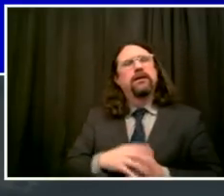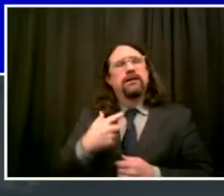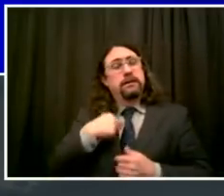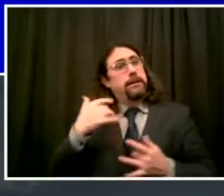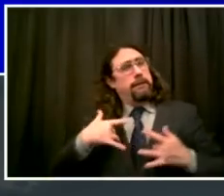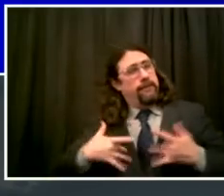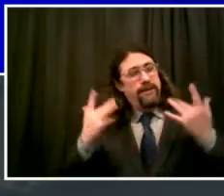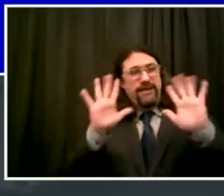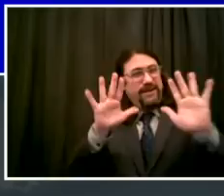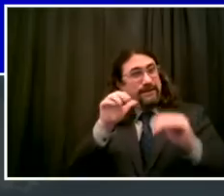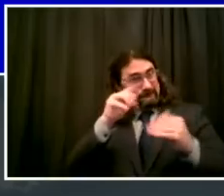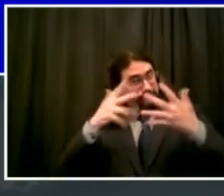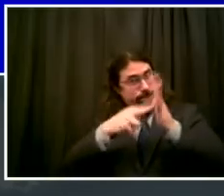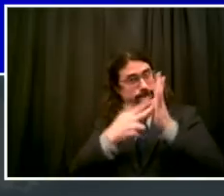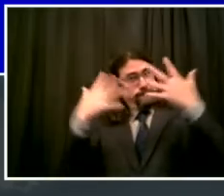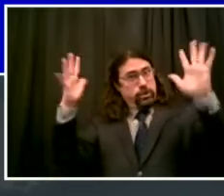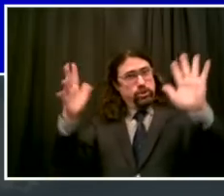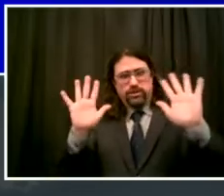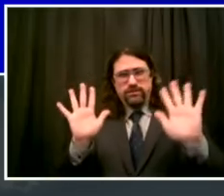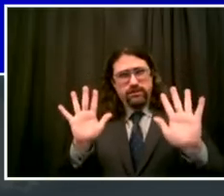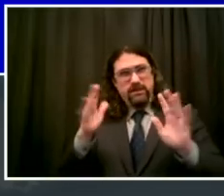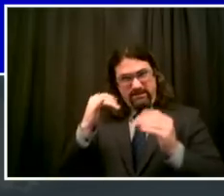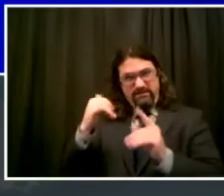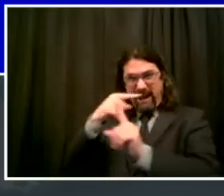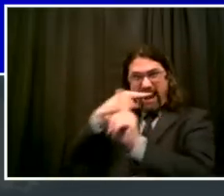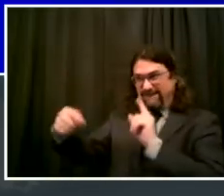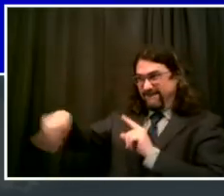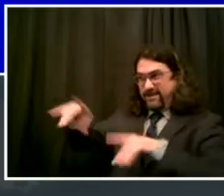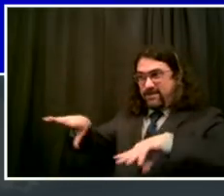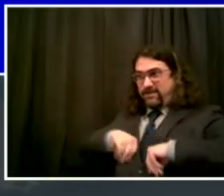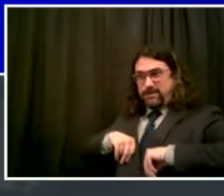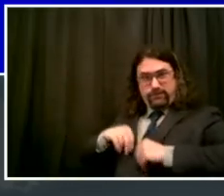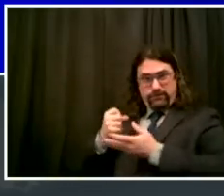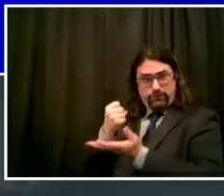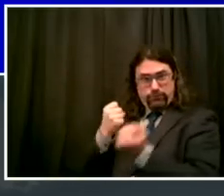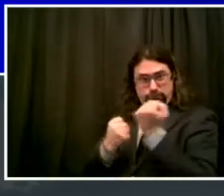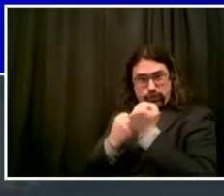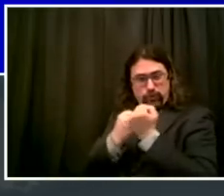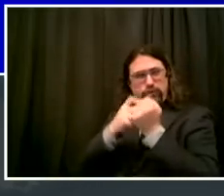So another good day for this new initiative.